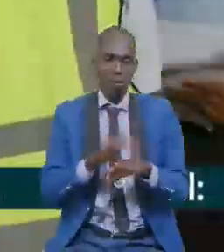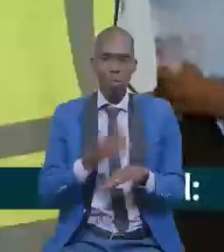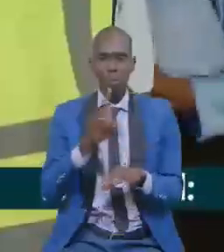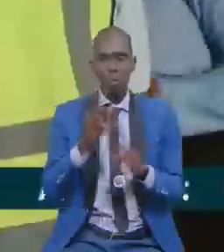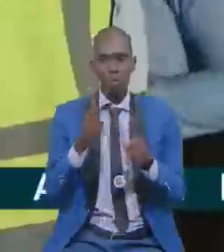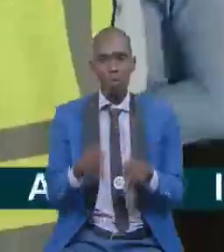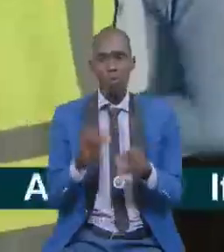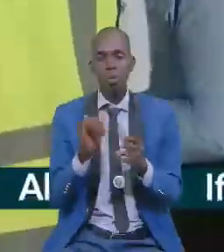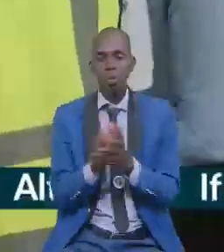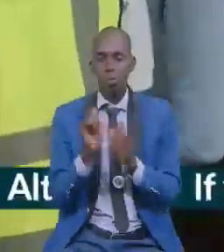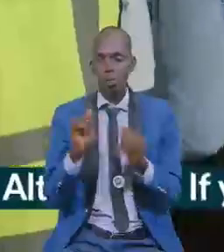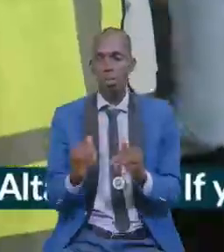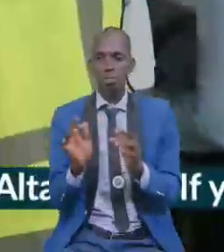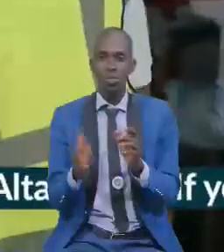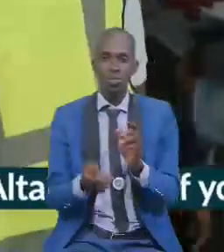crowd.